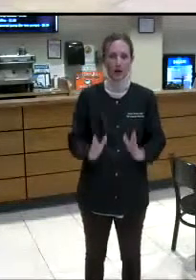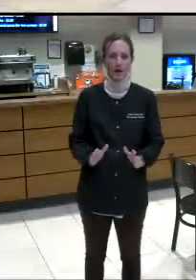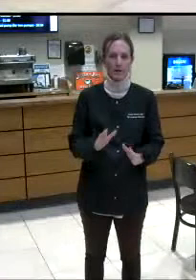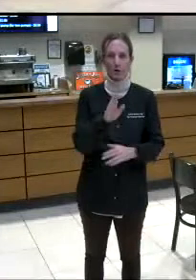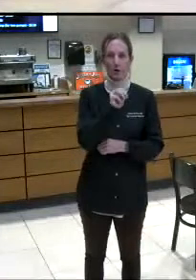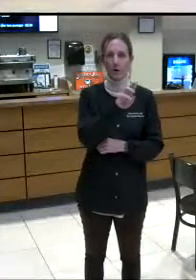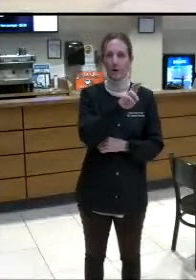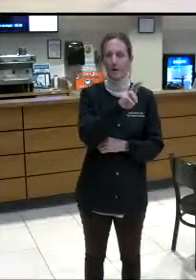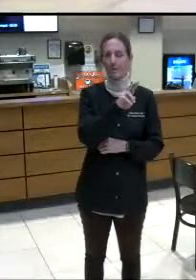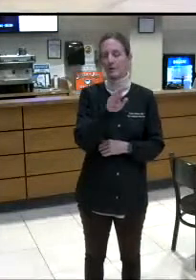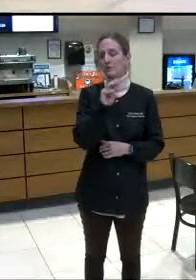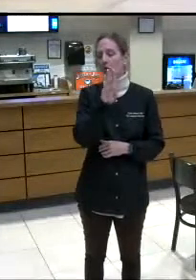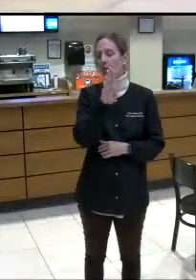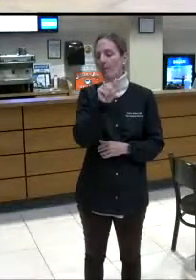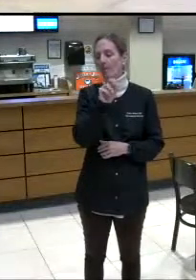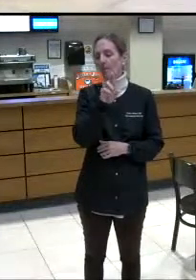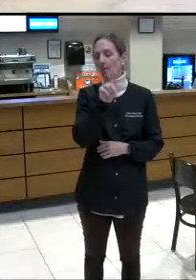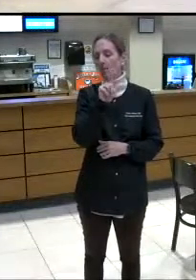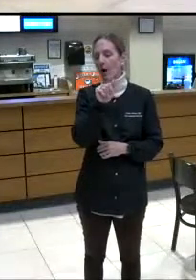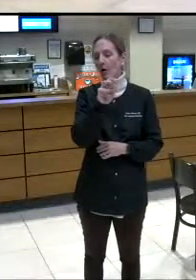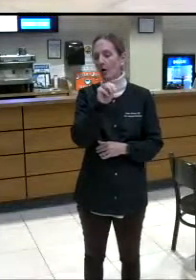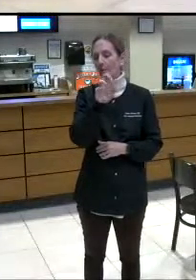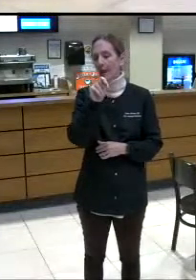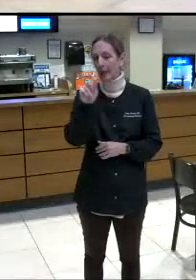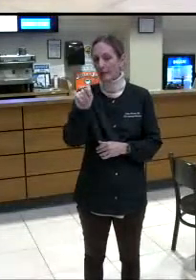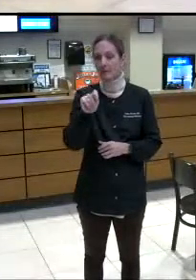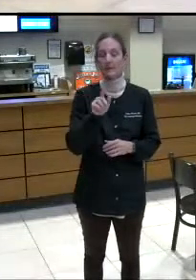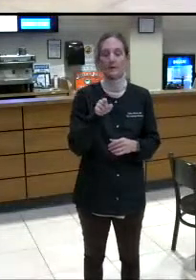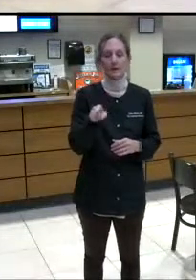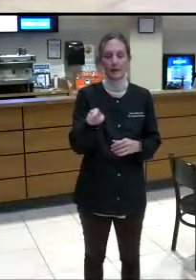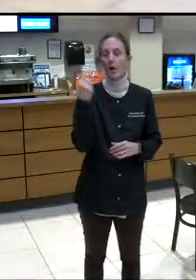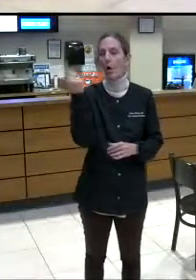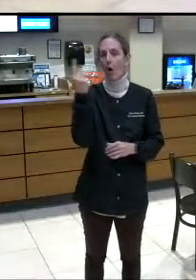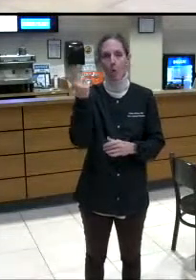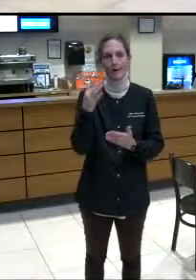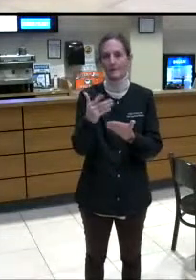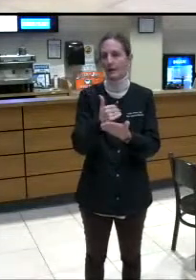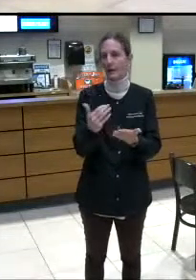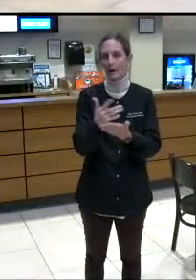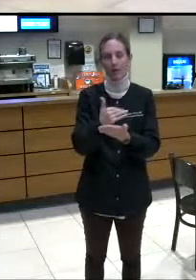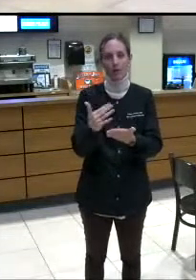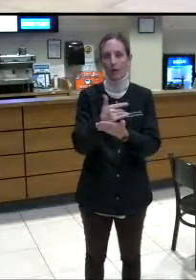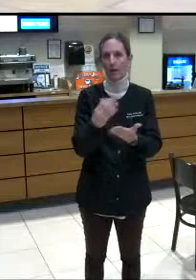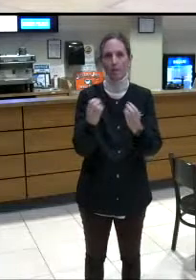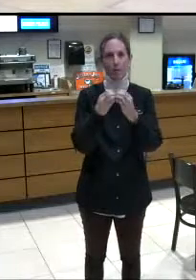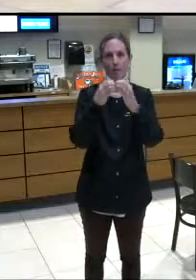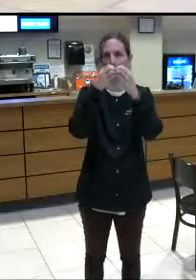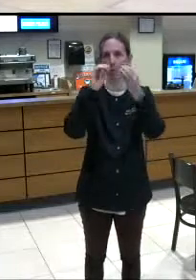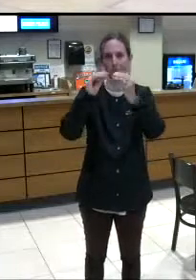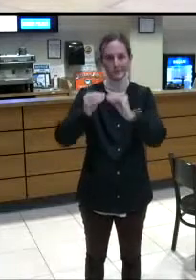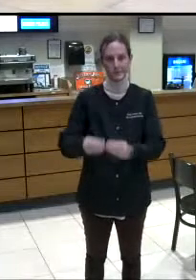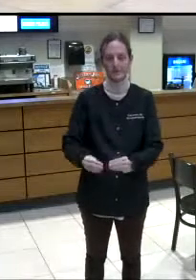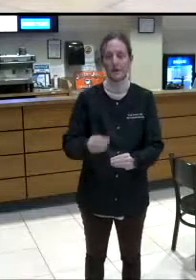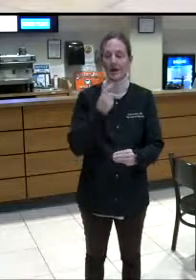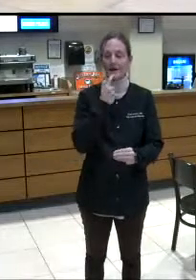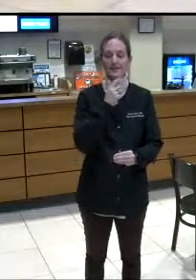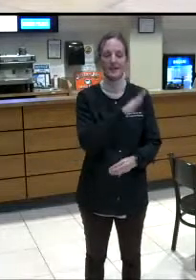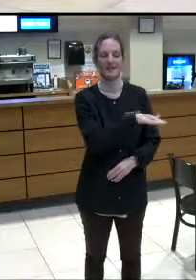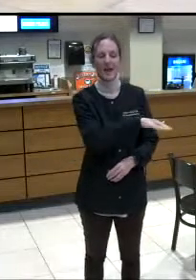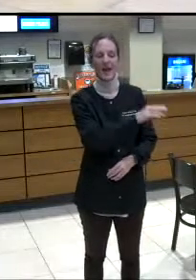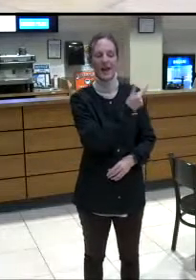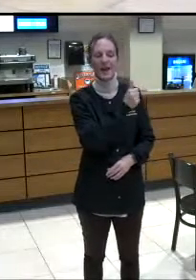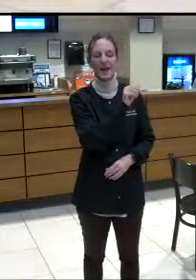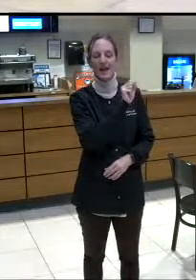he's always triangulating data and bringing the data to our attention to say, hey, Mr. Gaskins, I think that this school is